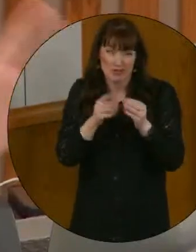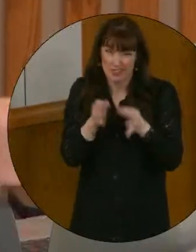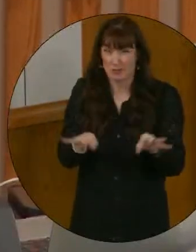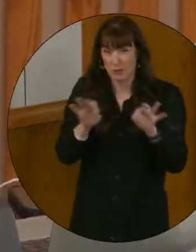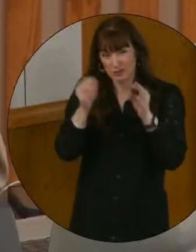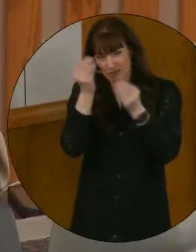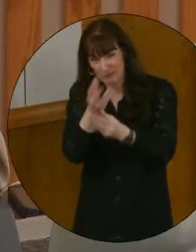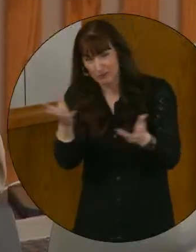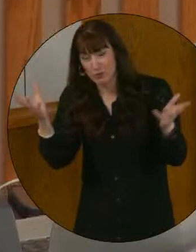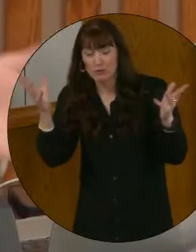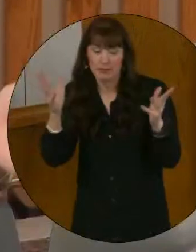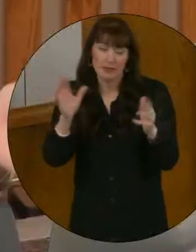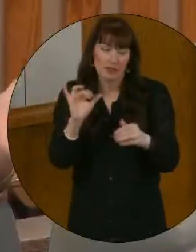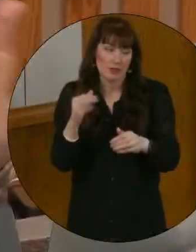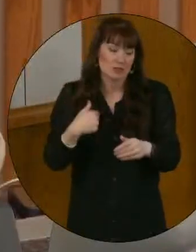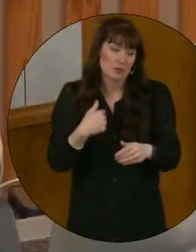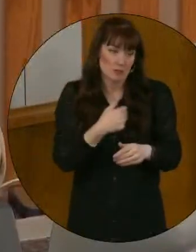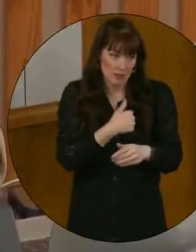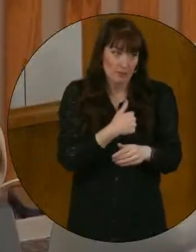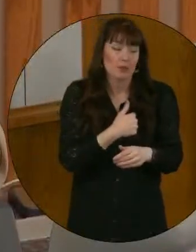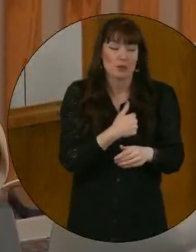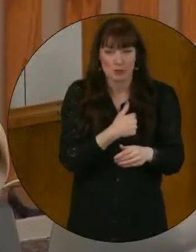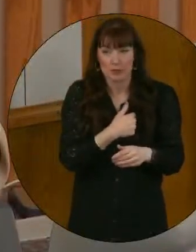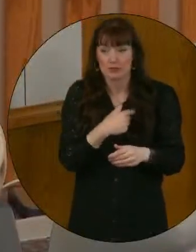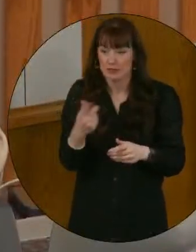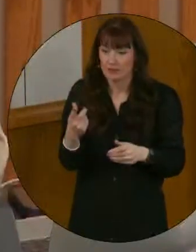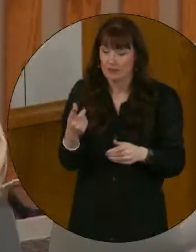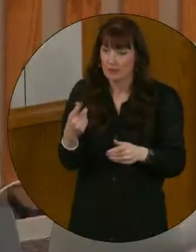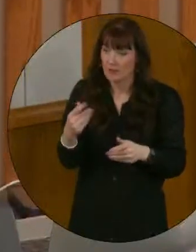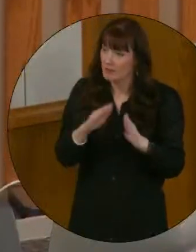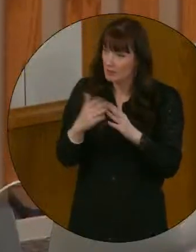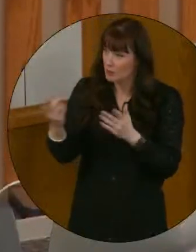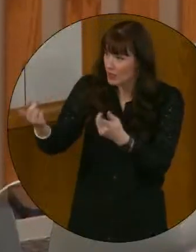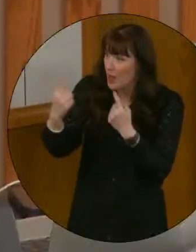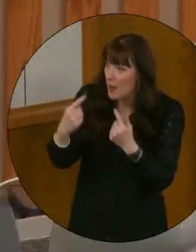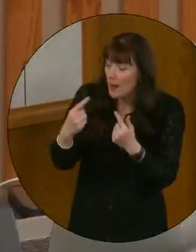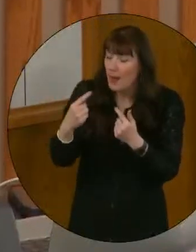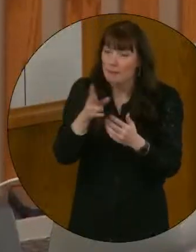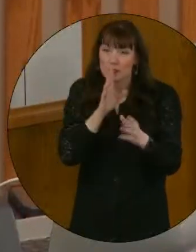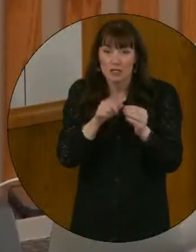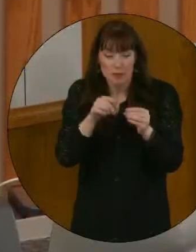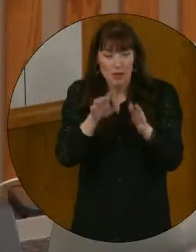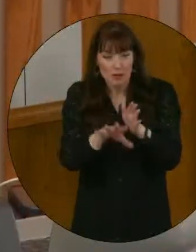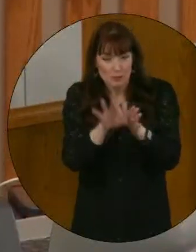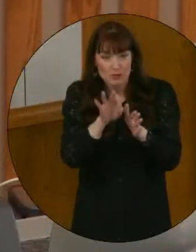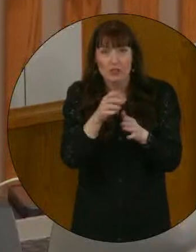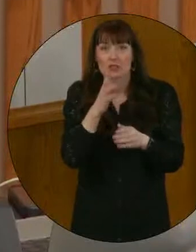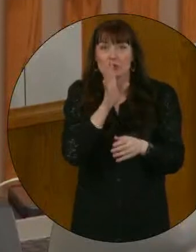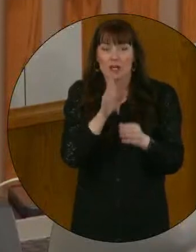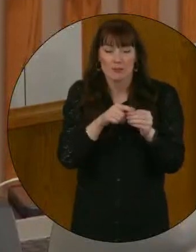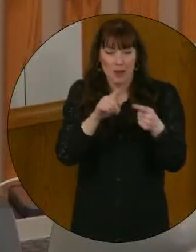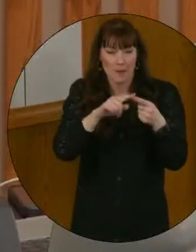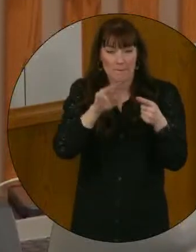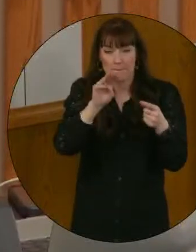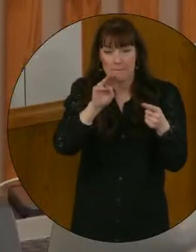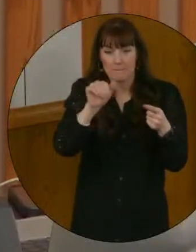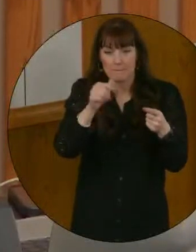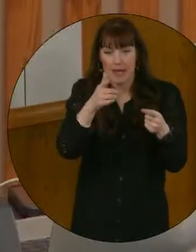community. And if members of the community are coming to ask us about choice, of course, we are talking about our magnet programs and